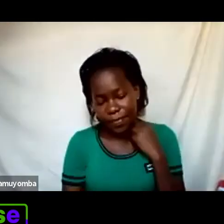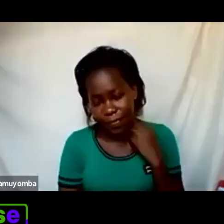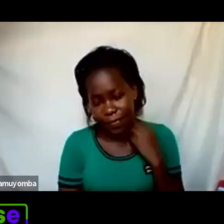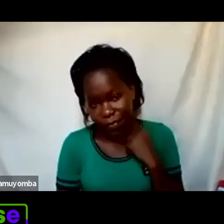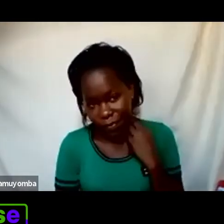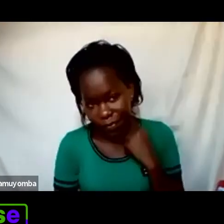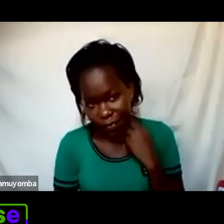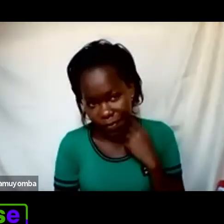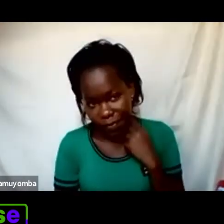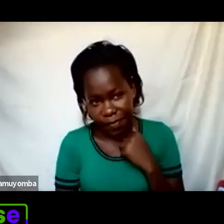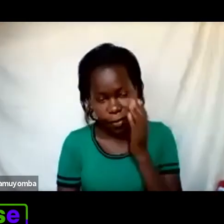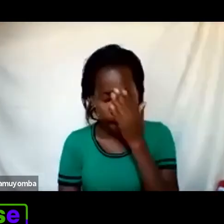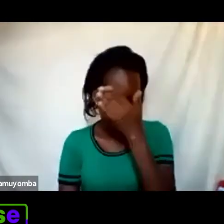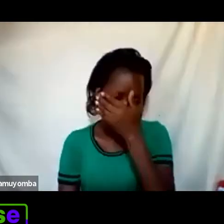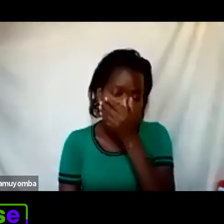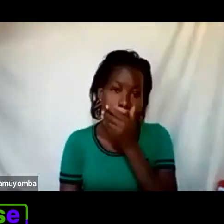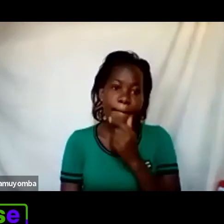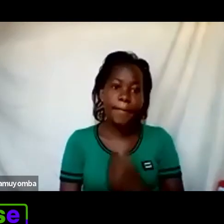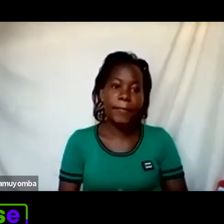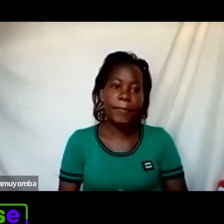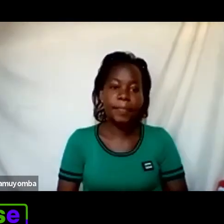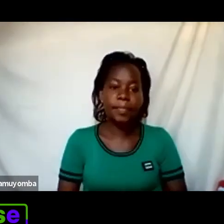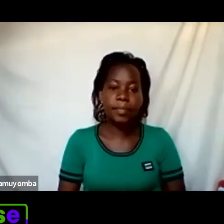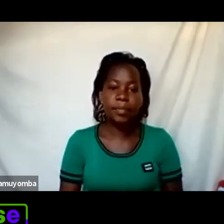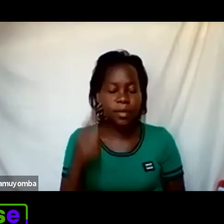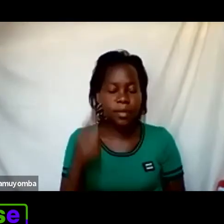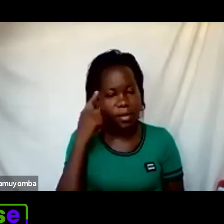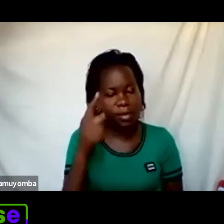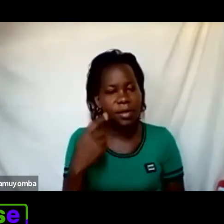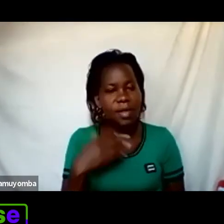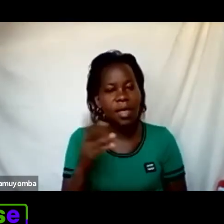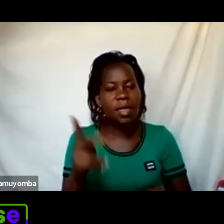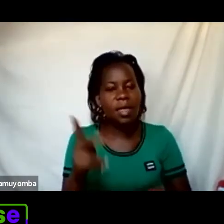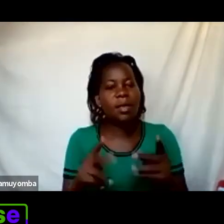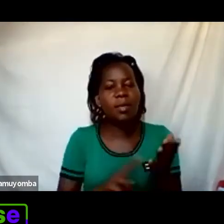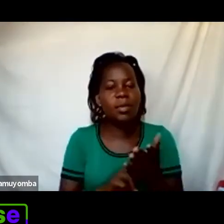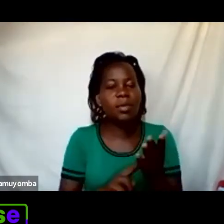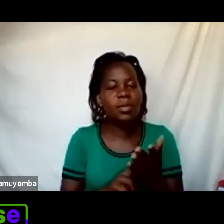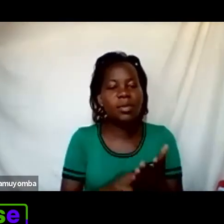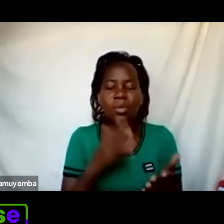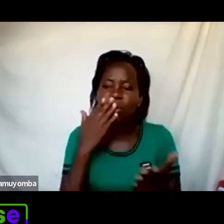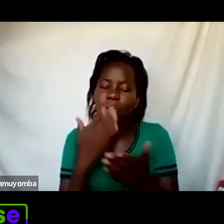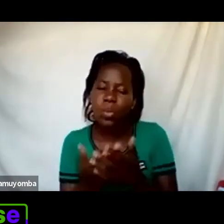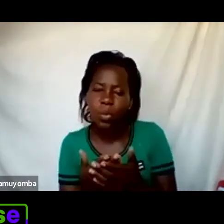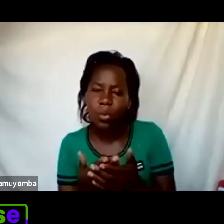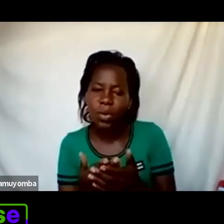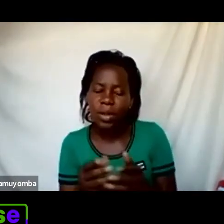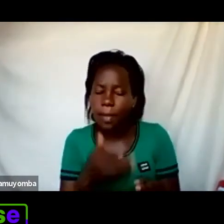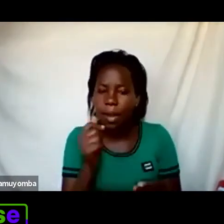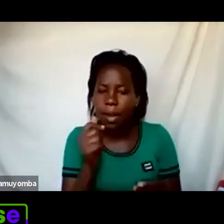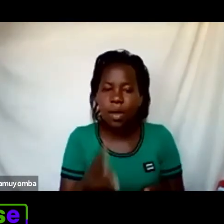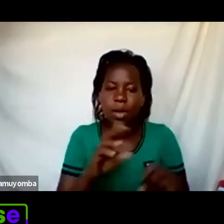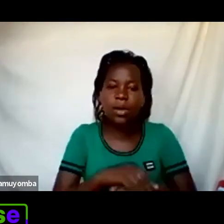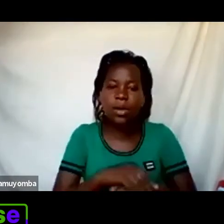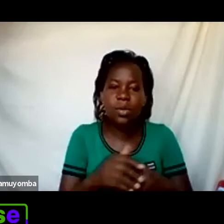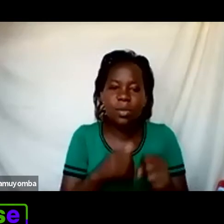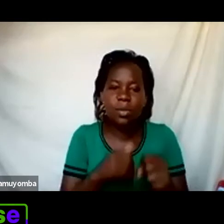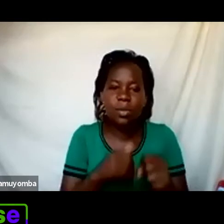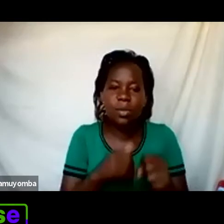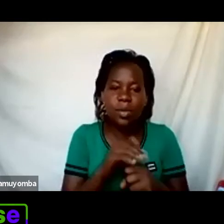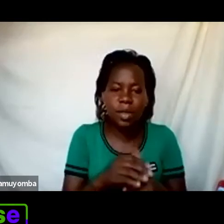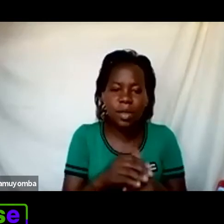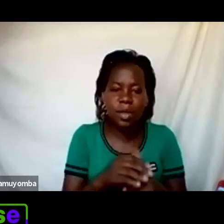What you don't want to see is people literally wearing sisal. So are there ways in which you can go about it to make it believable, and so on and so forth? So